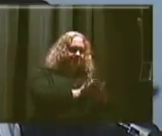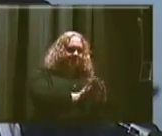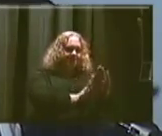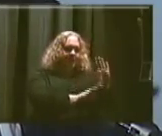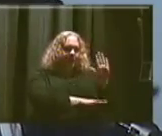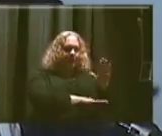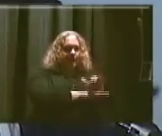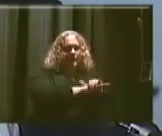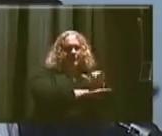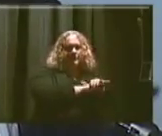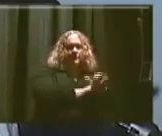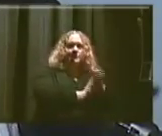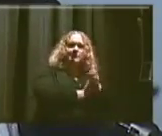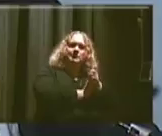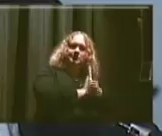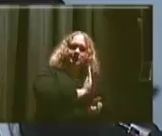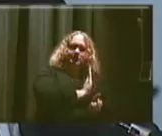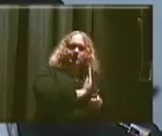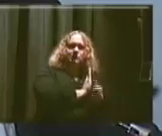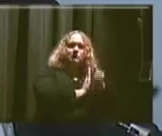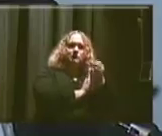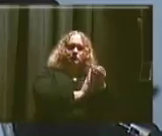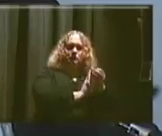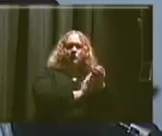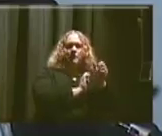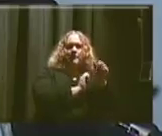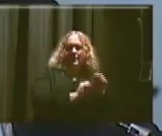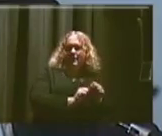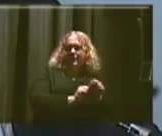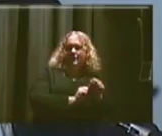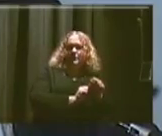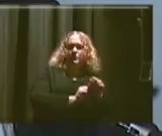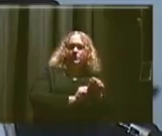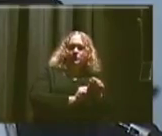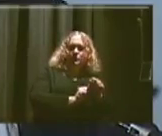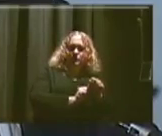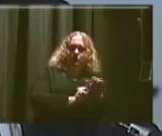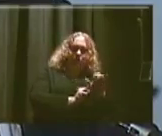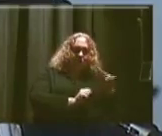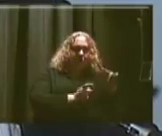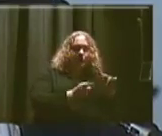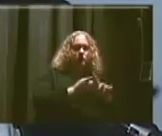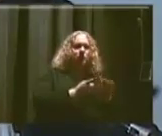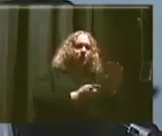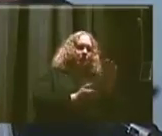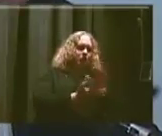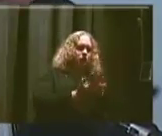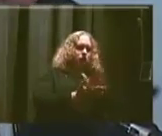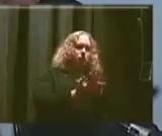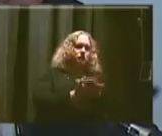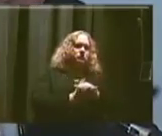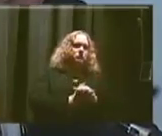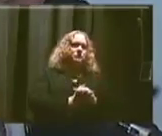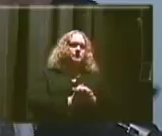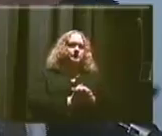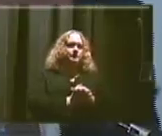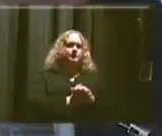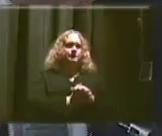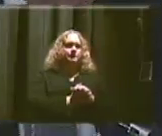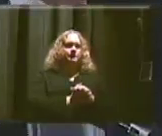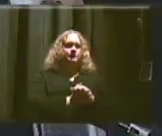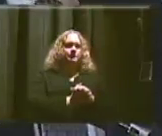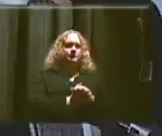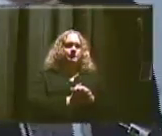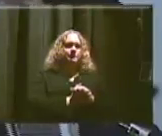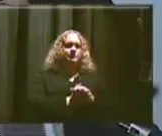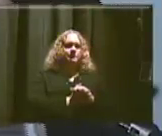that they can then be accountable to the school that they will be going to.